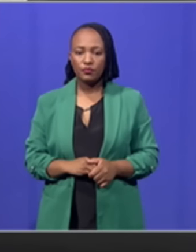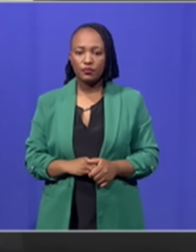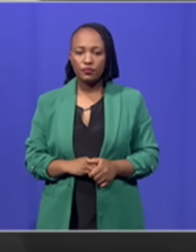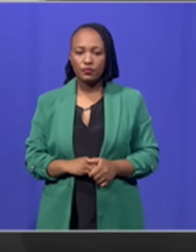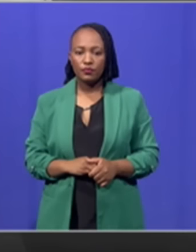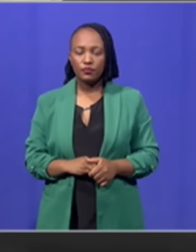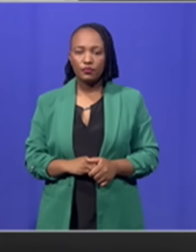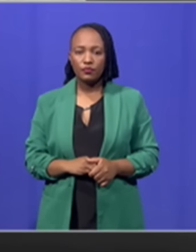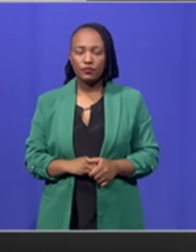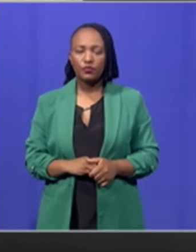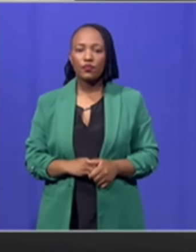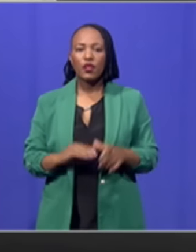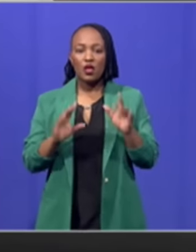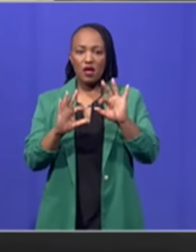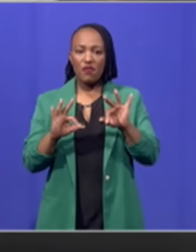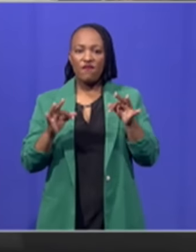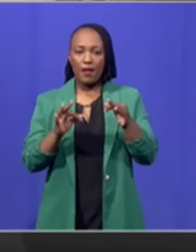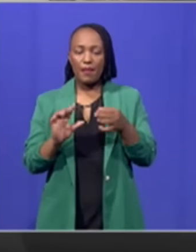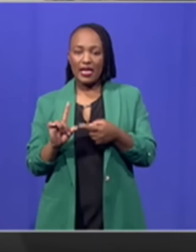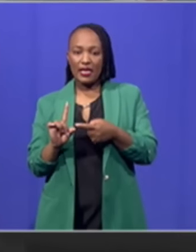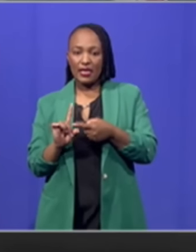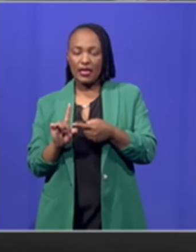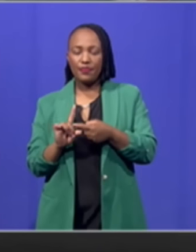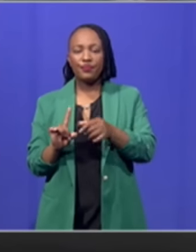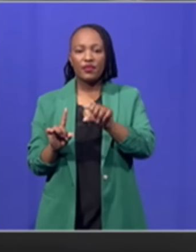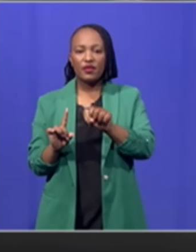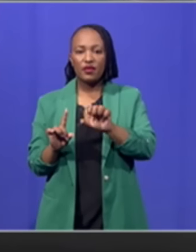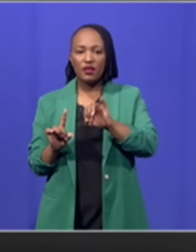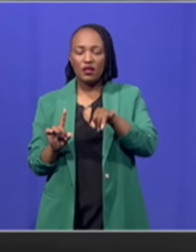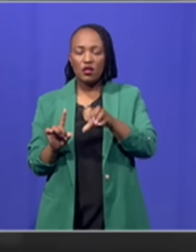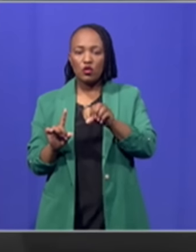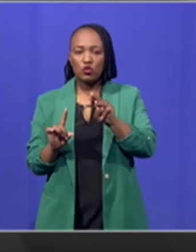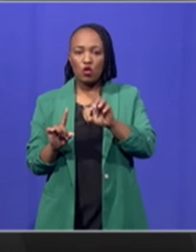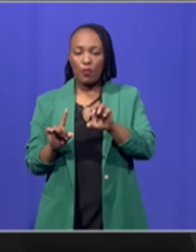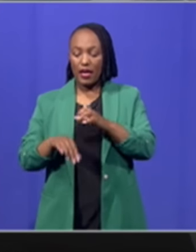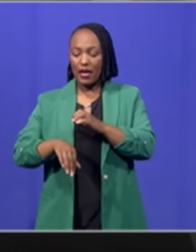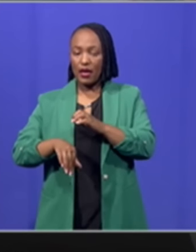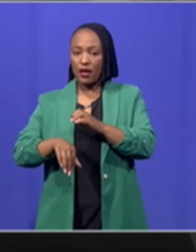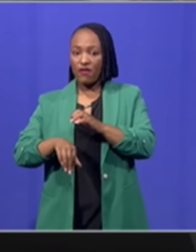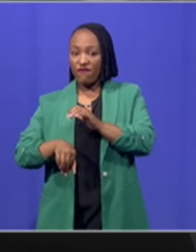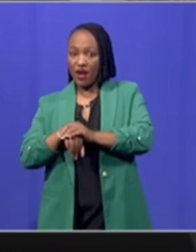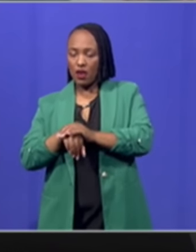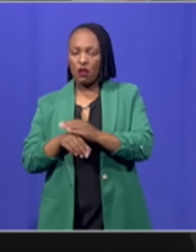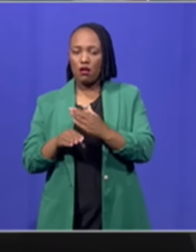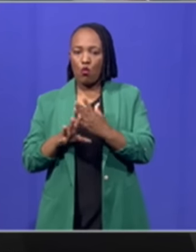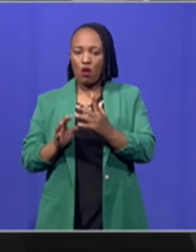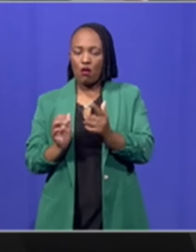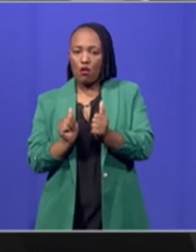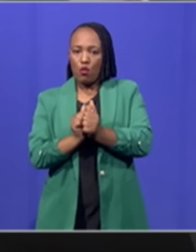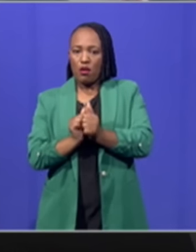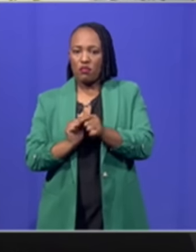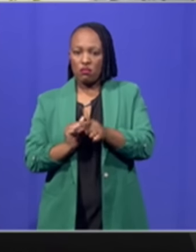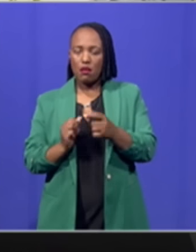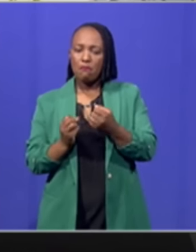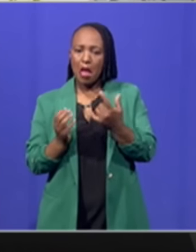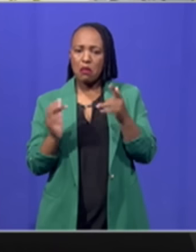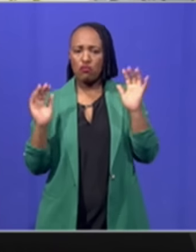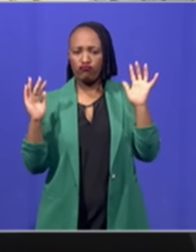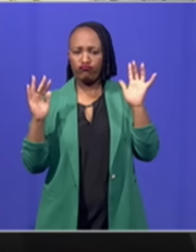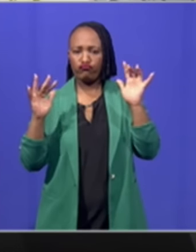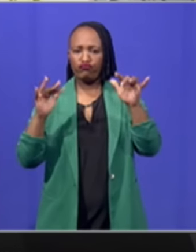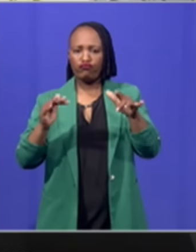Ba lelapa lwa ga Sejobe, ditsala tsa gagwe le badiri ka ene ba ne ba tsenela tirelo phitlho ya ga motlhankela wa